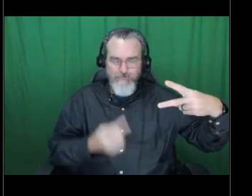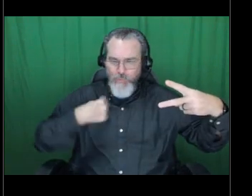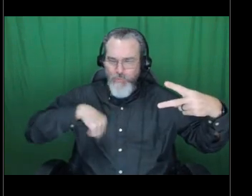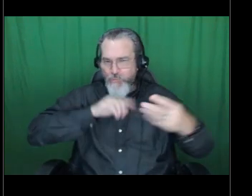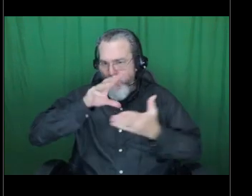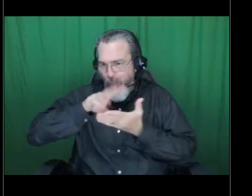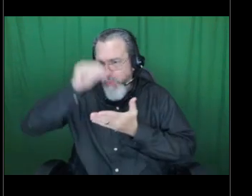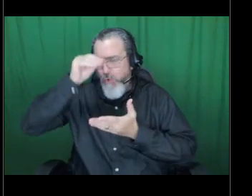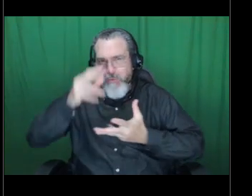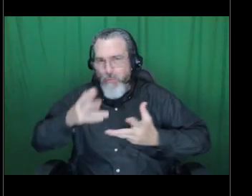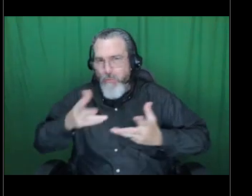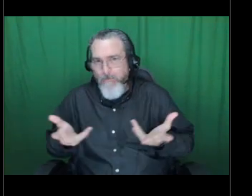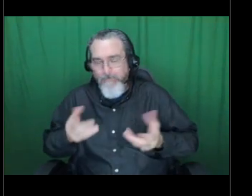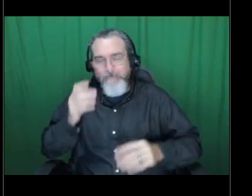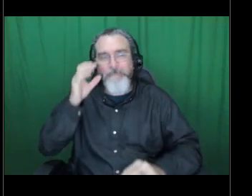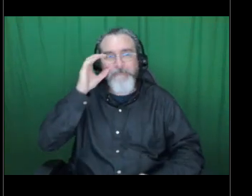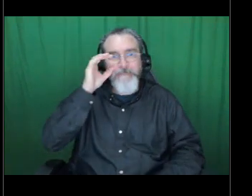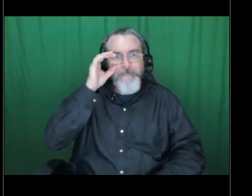takeaways.